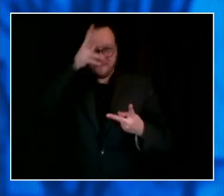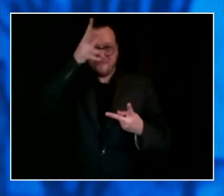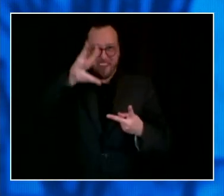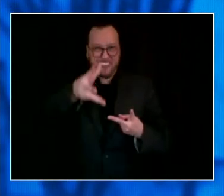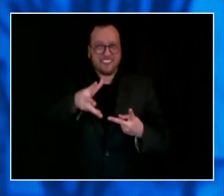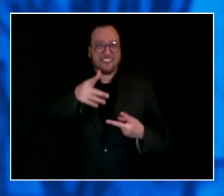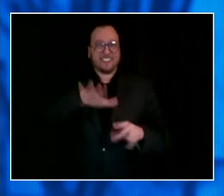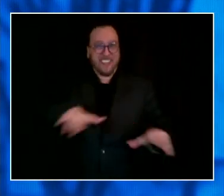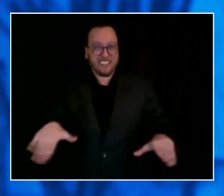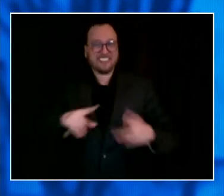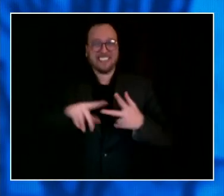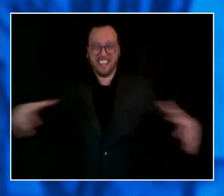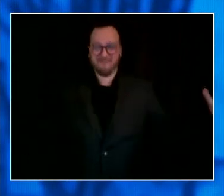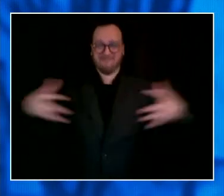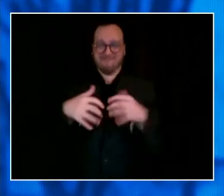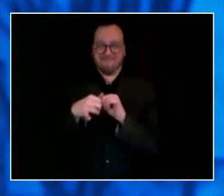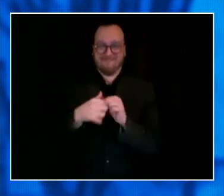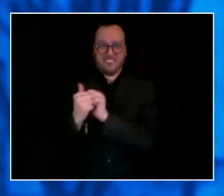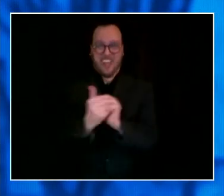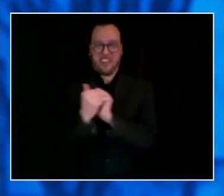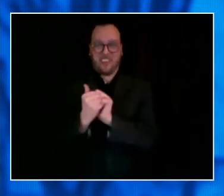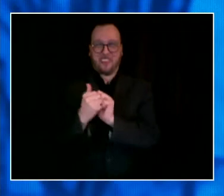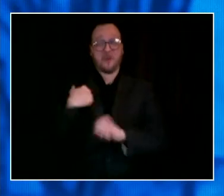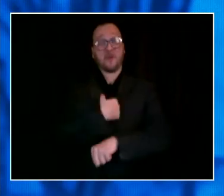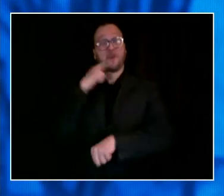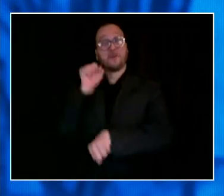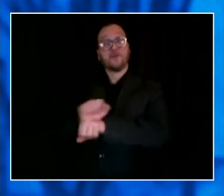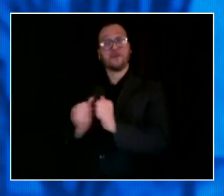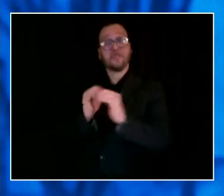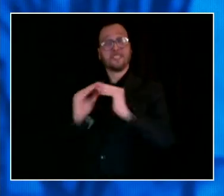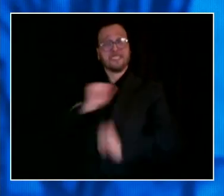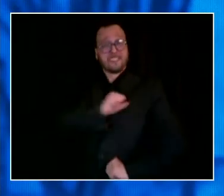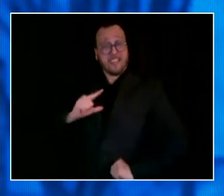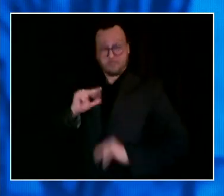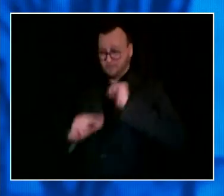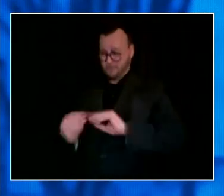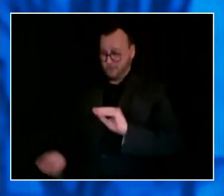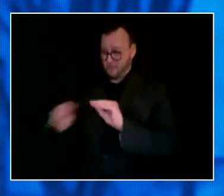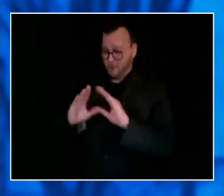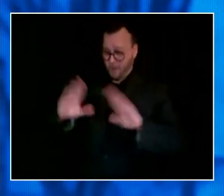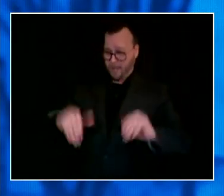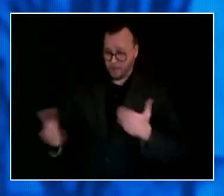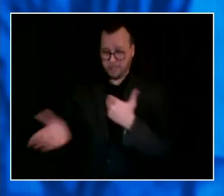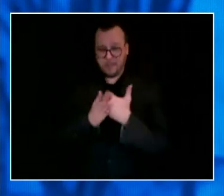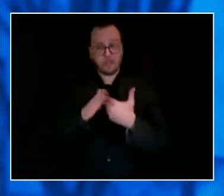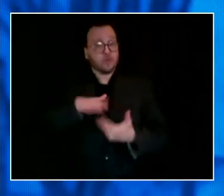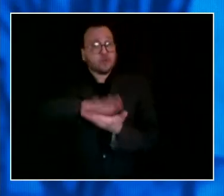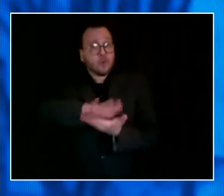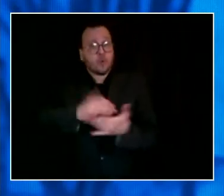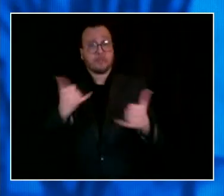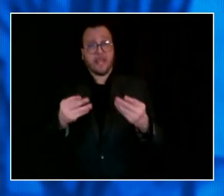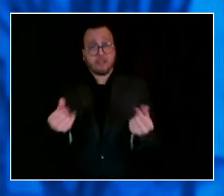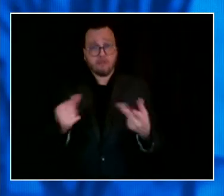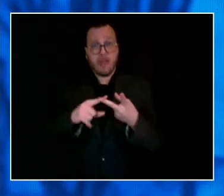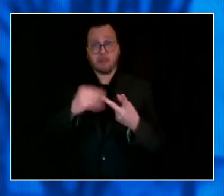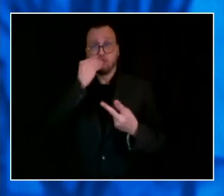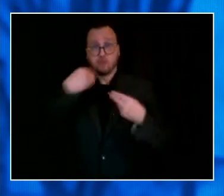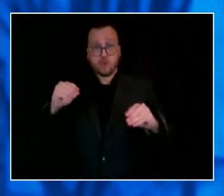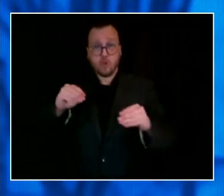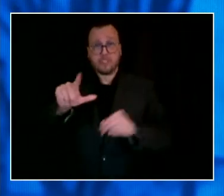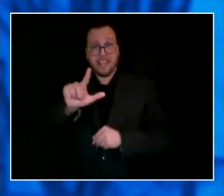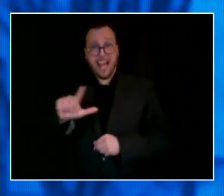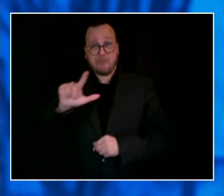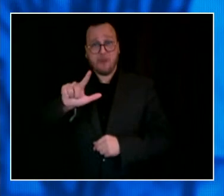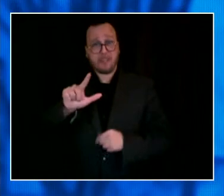together. We will work with the City Council to build more housing alongside schools, playgrounds, grocery stores, and libraries.